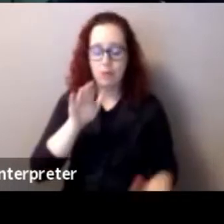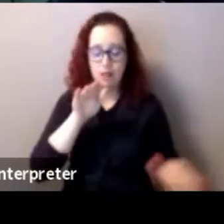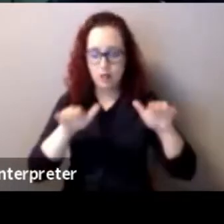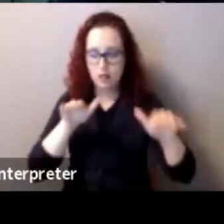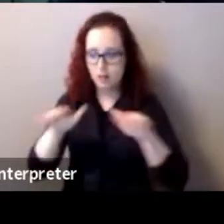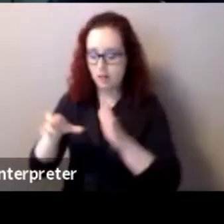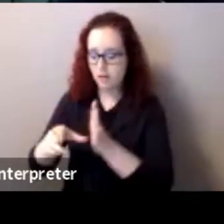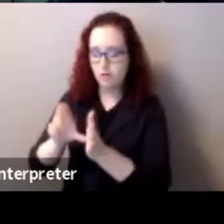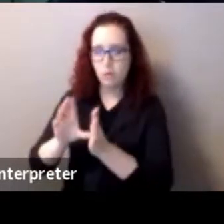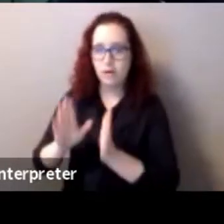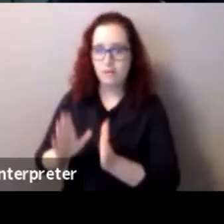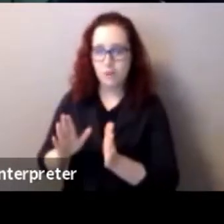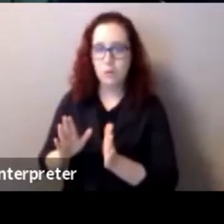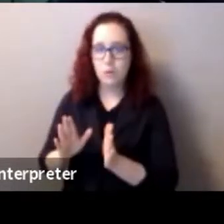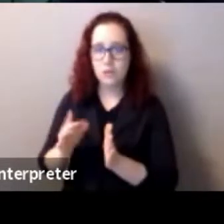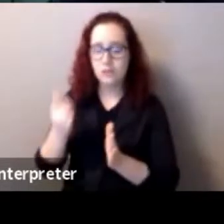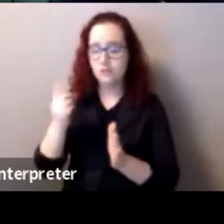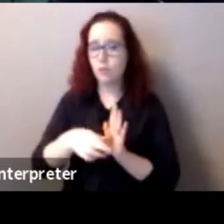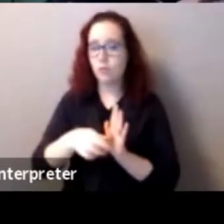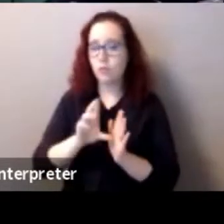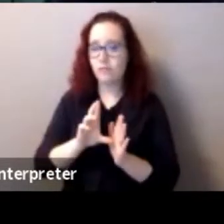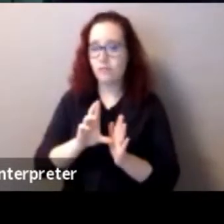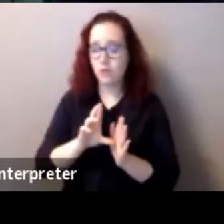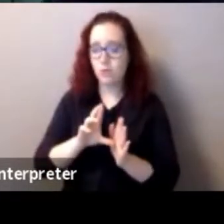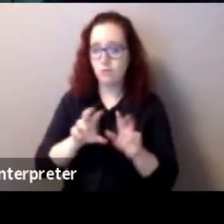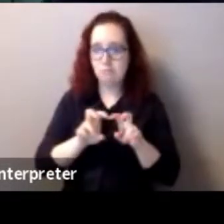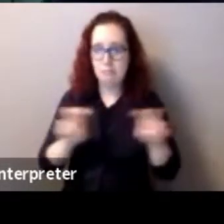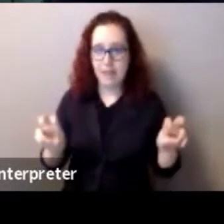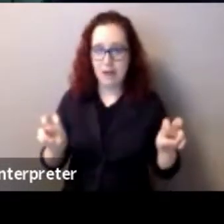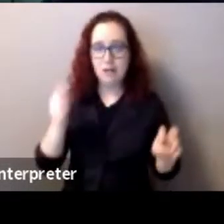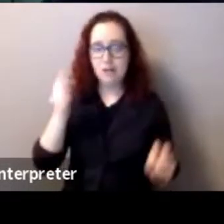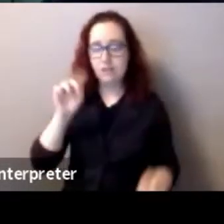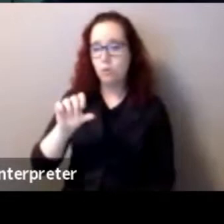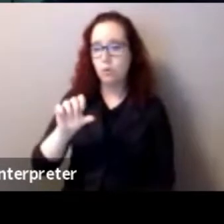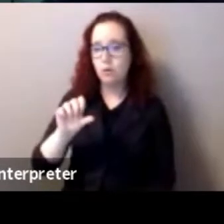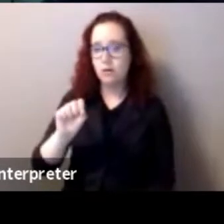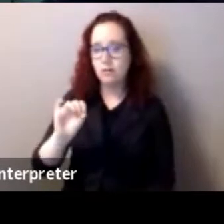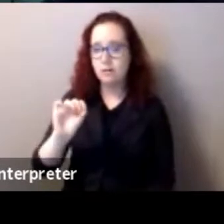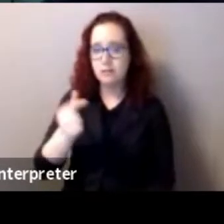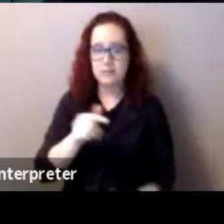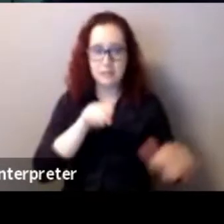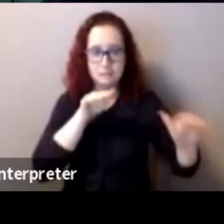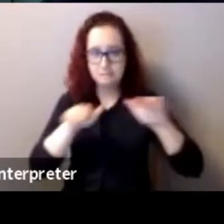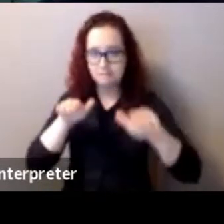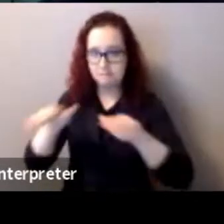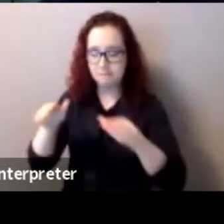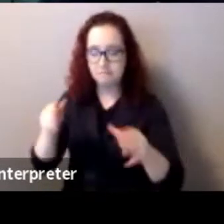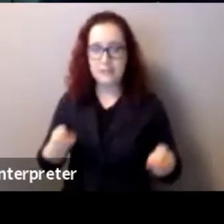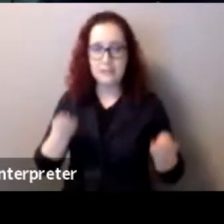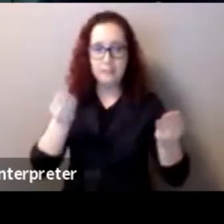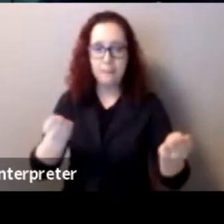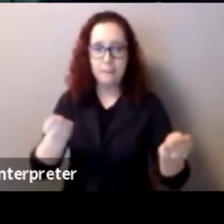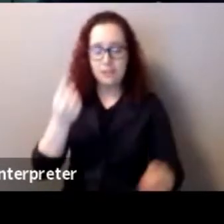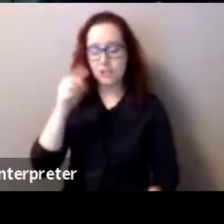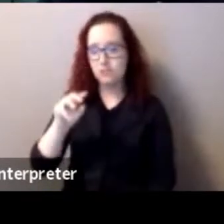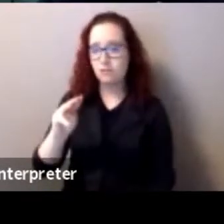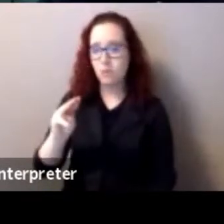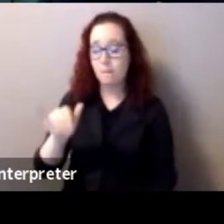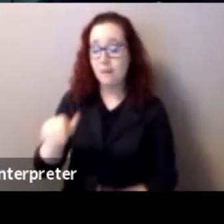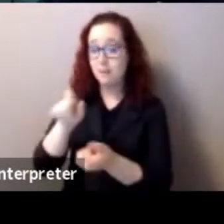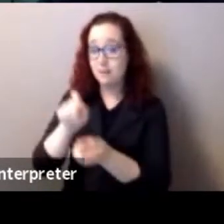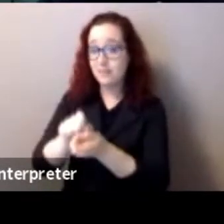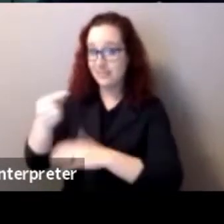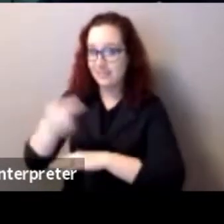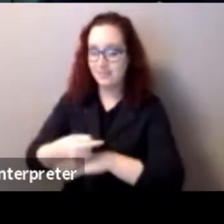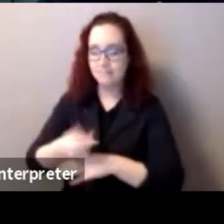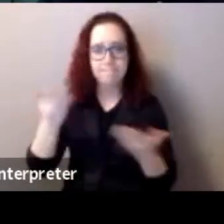actually make up the review panels within your SIG. The call for submissions will go out in May this year. I'm not sure the exact date yet.